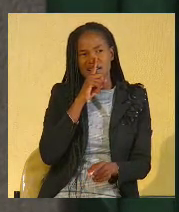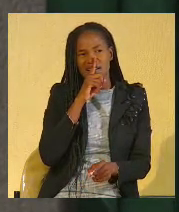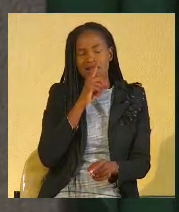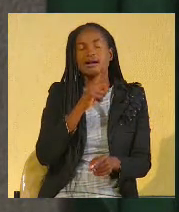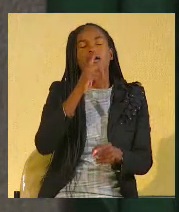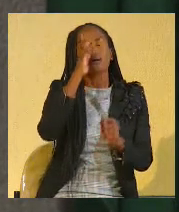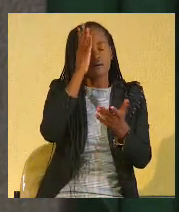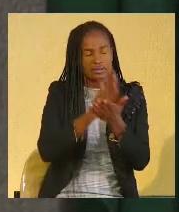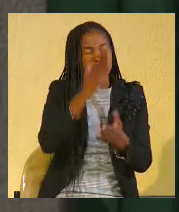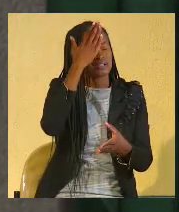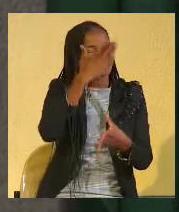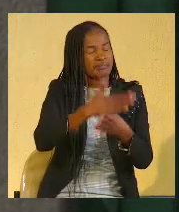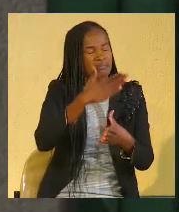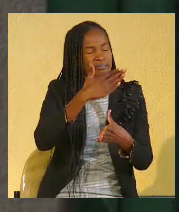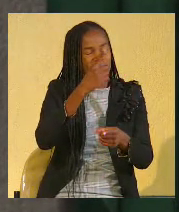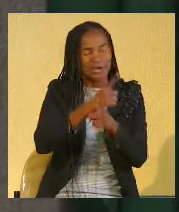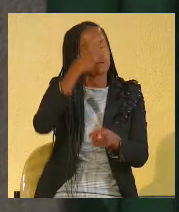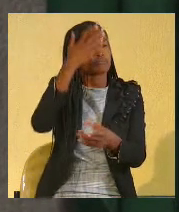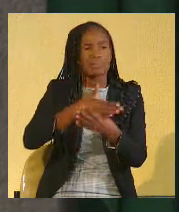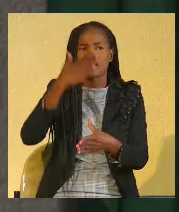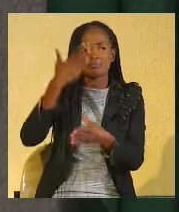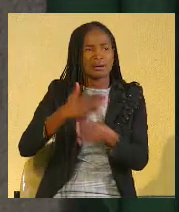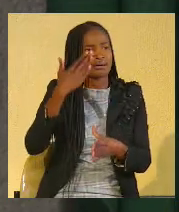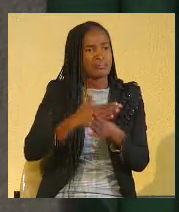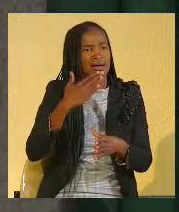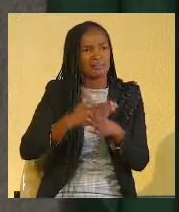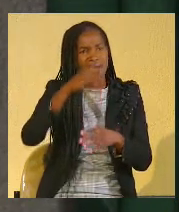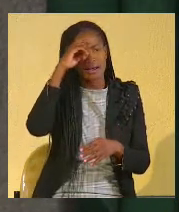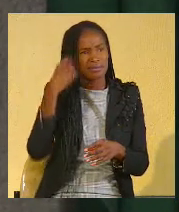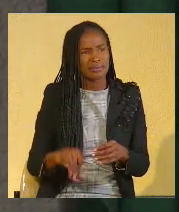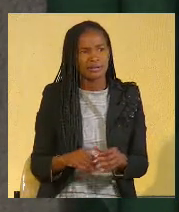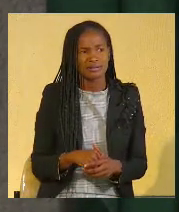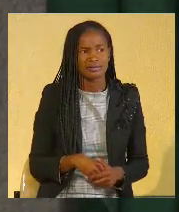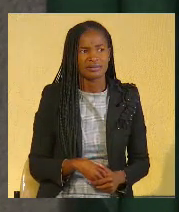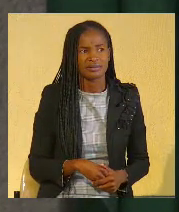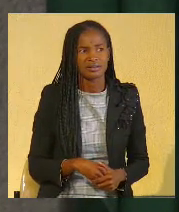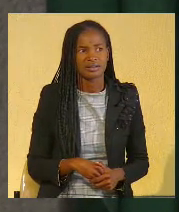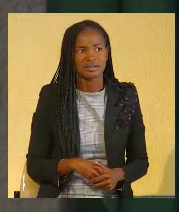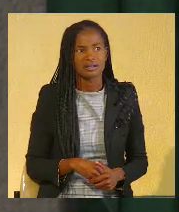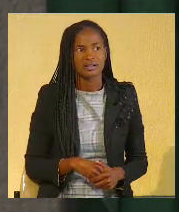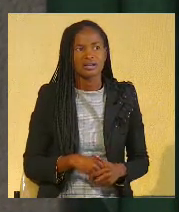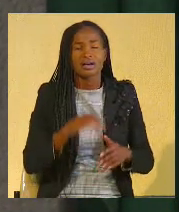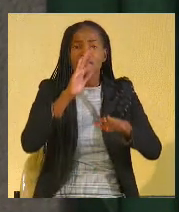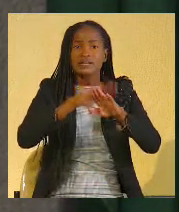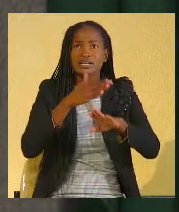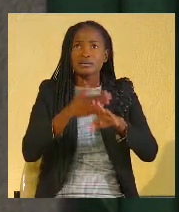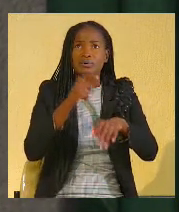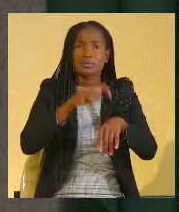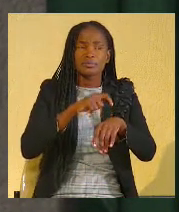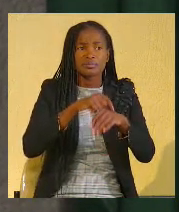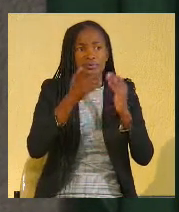Most of them you may not even be able to see. When we open, for example,